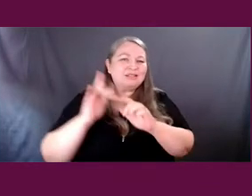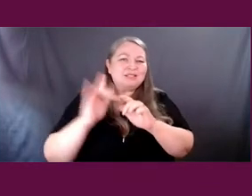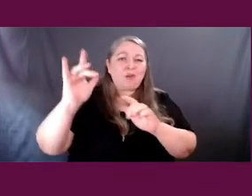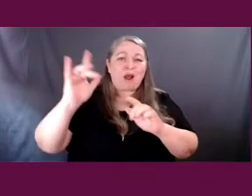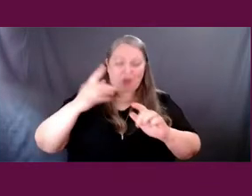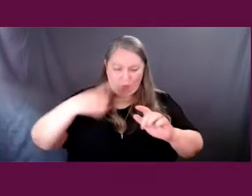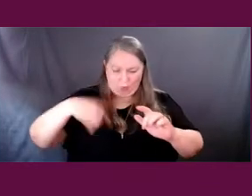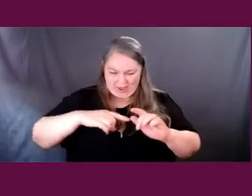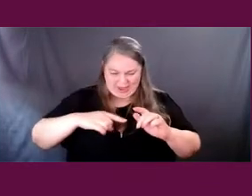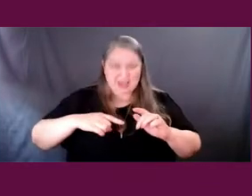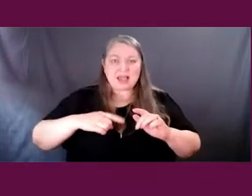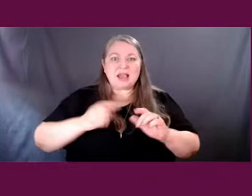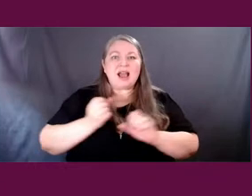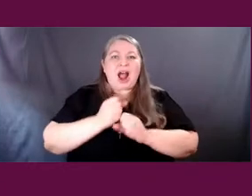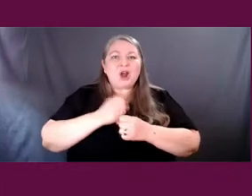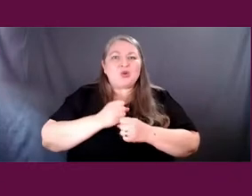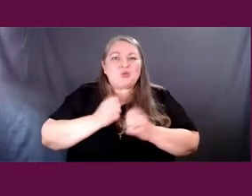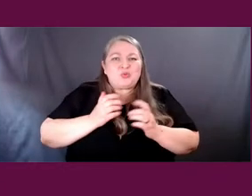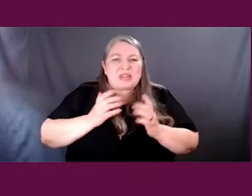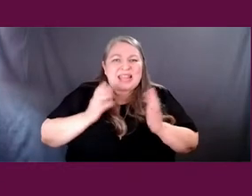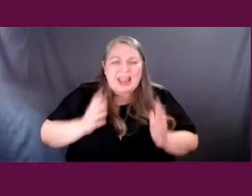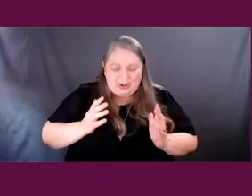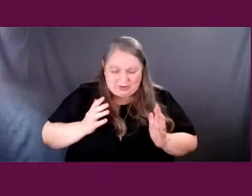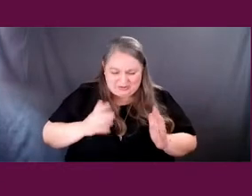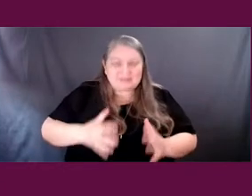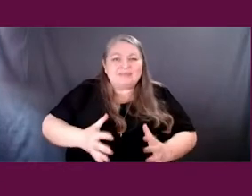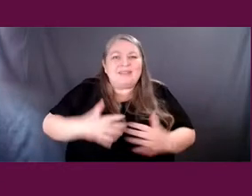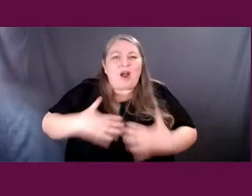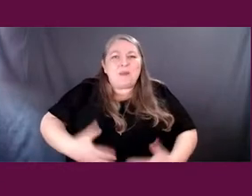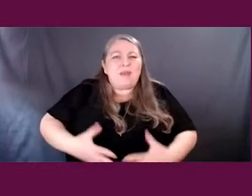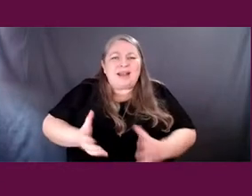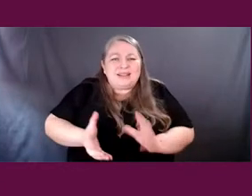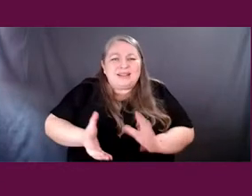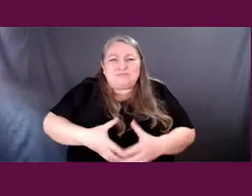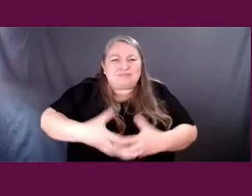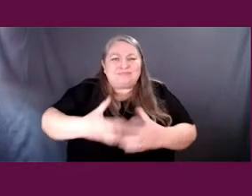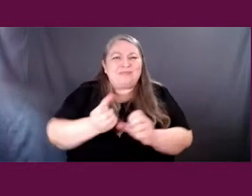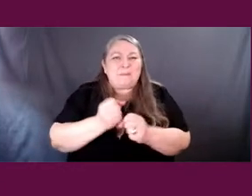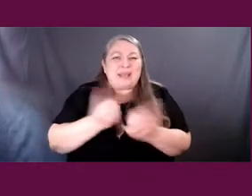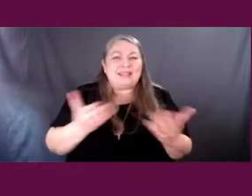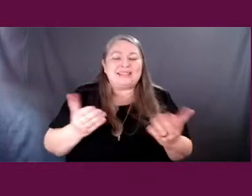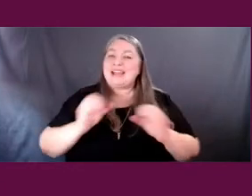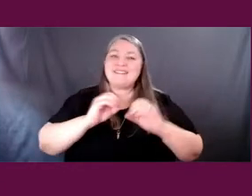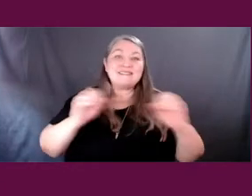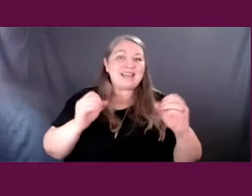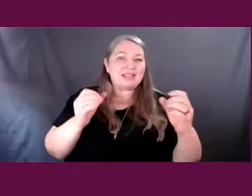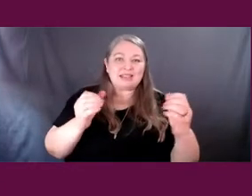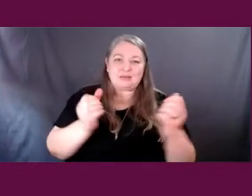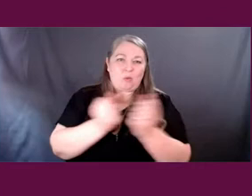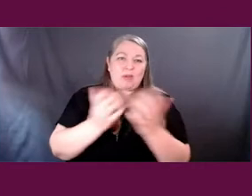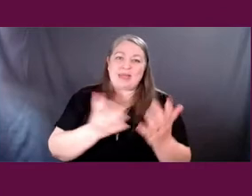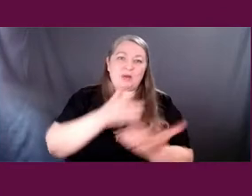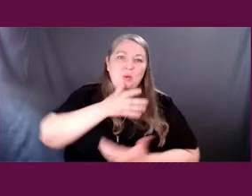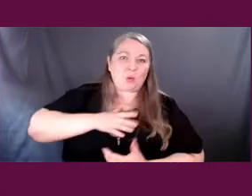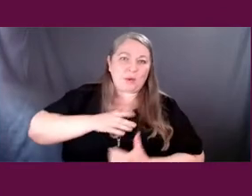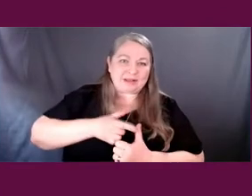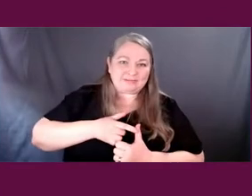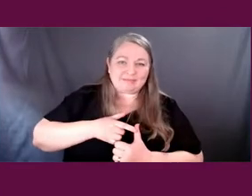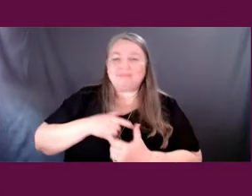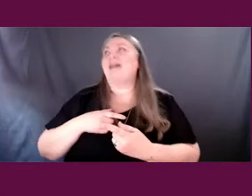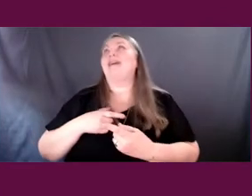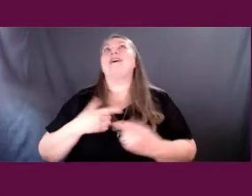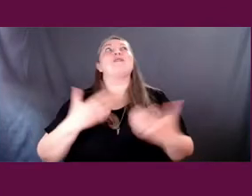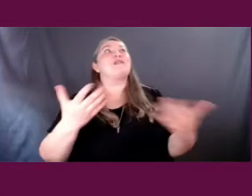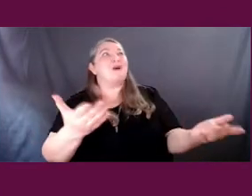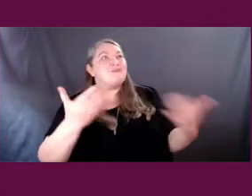bodies create. And so there's nothing without a woman. Come on. Whenever Women's History Month or